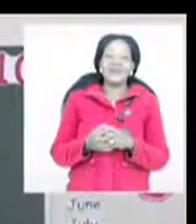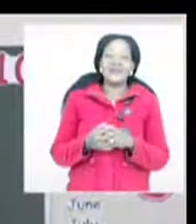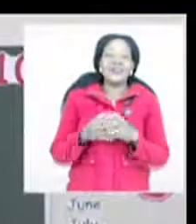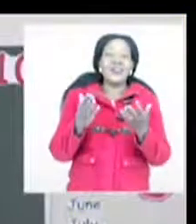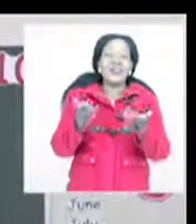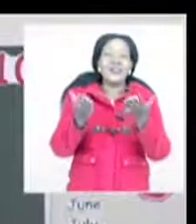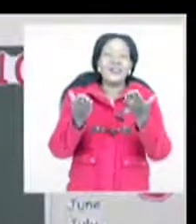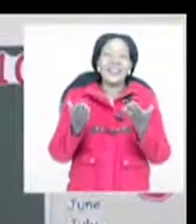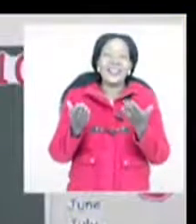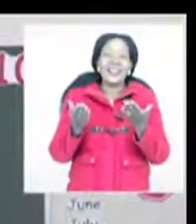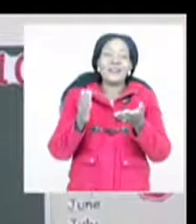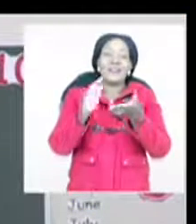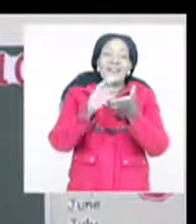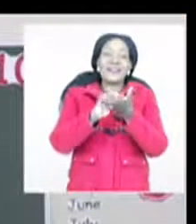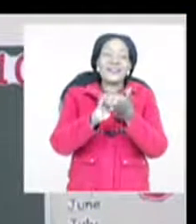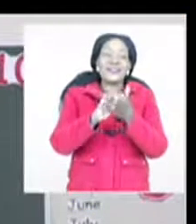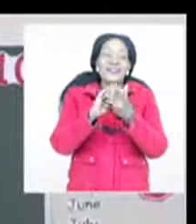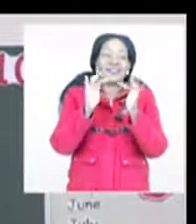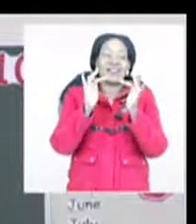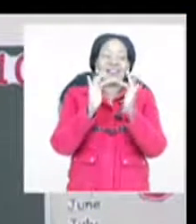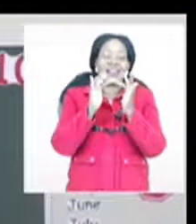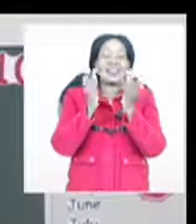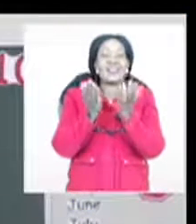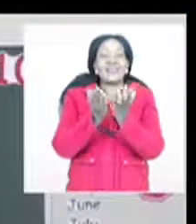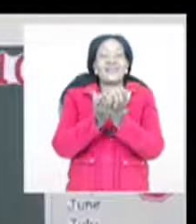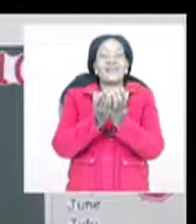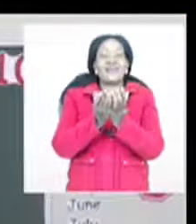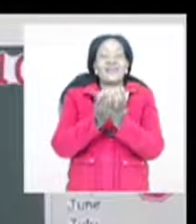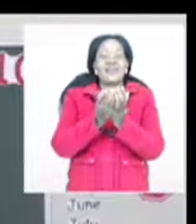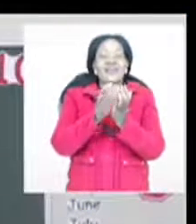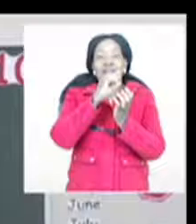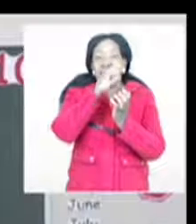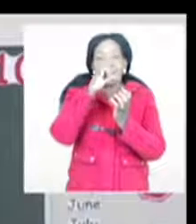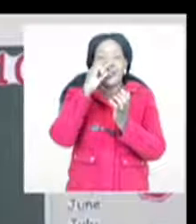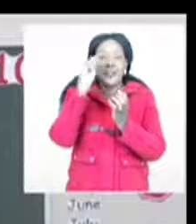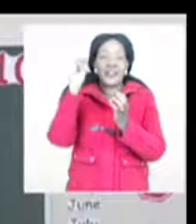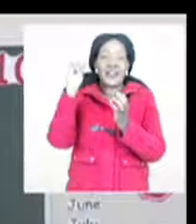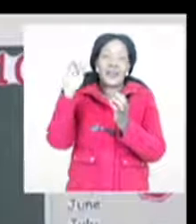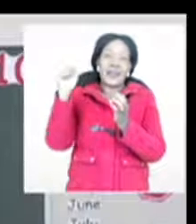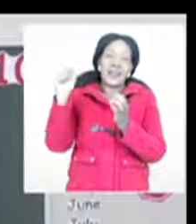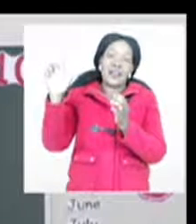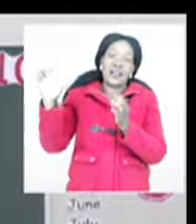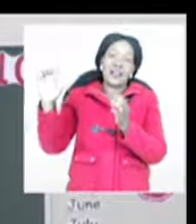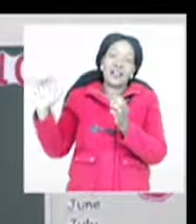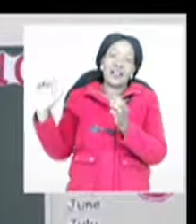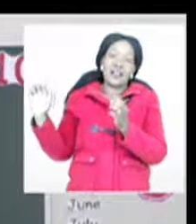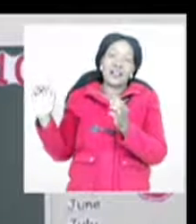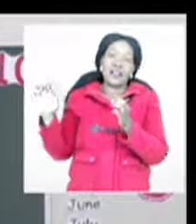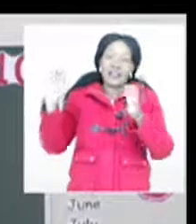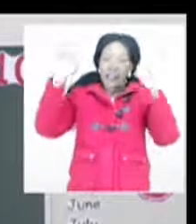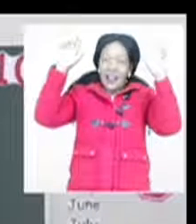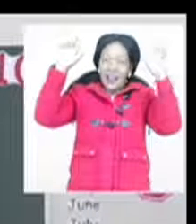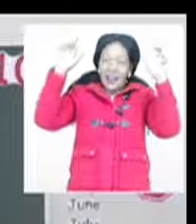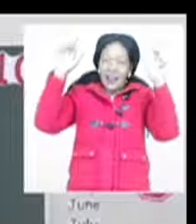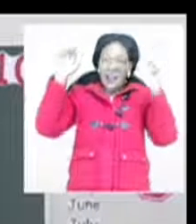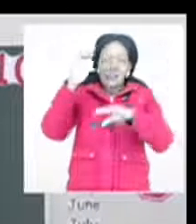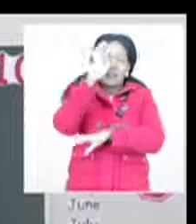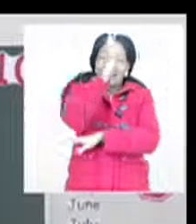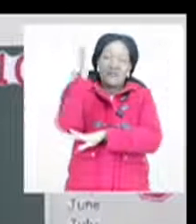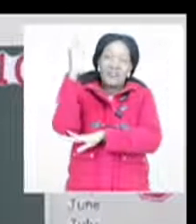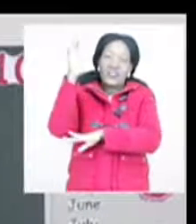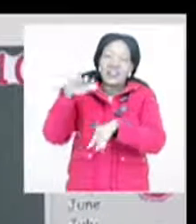Welcome back, friends, to MyZone Online School. My name is Teacher Hetty, and our theme is wild